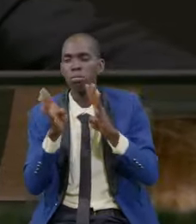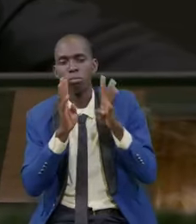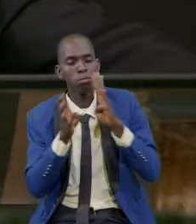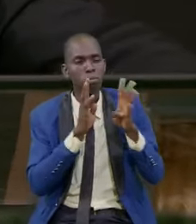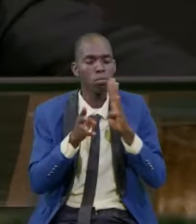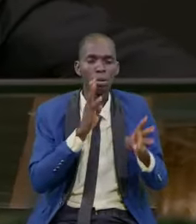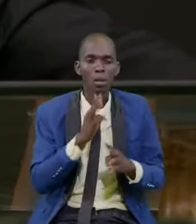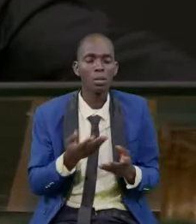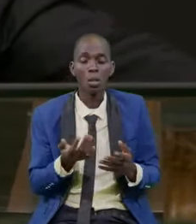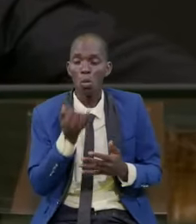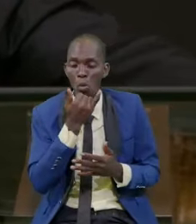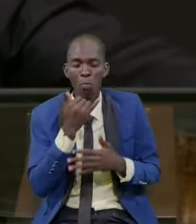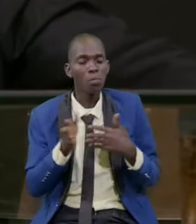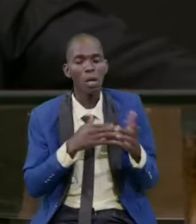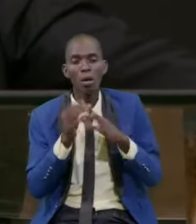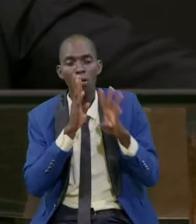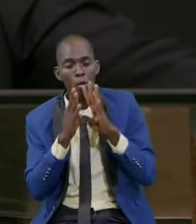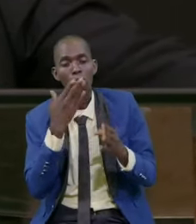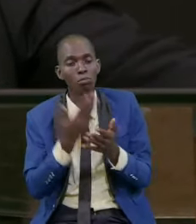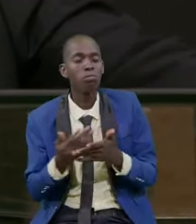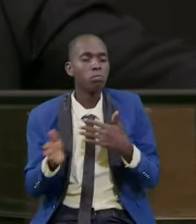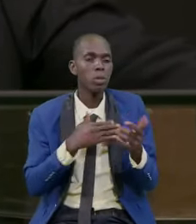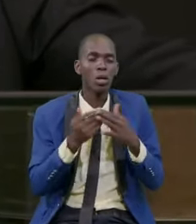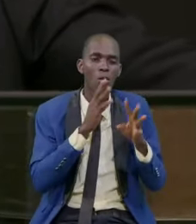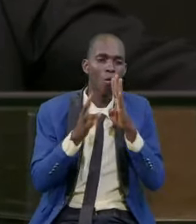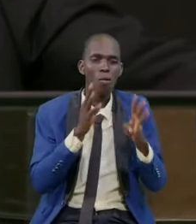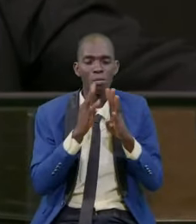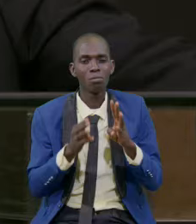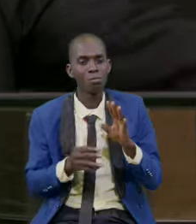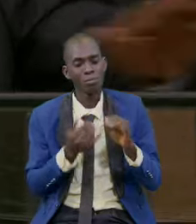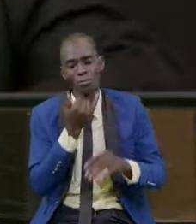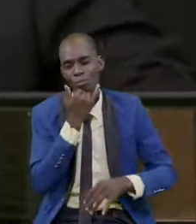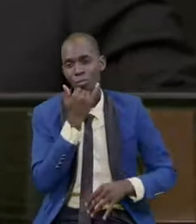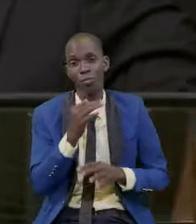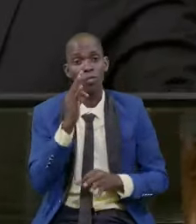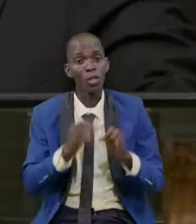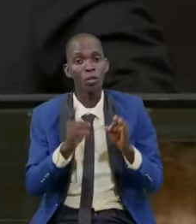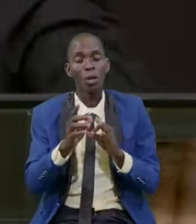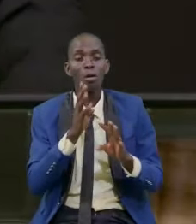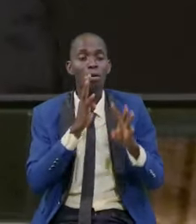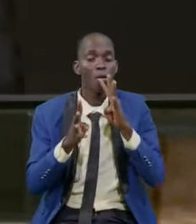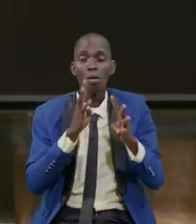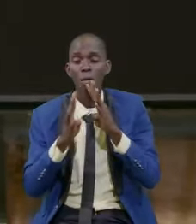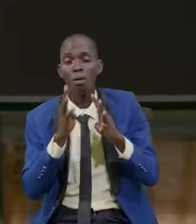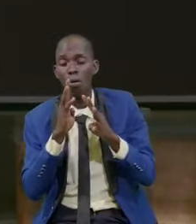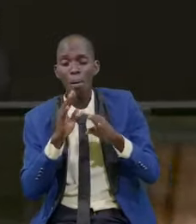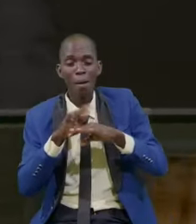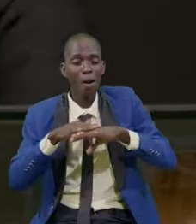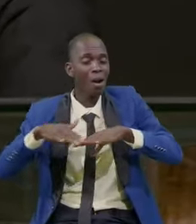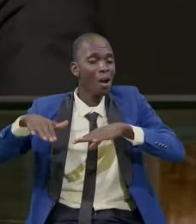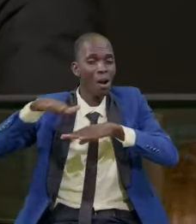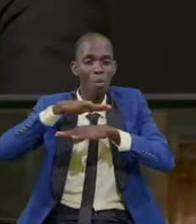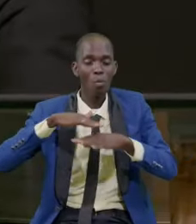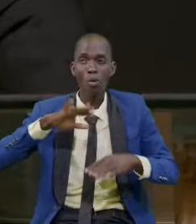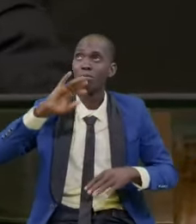you talk beyond the level of grace, and there is no grace in your